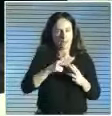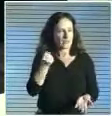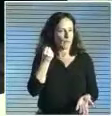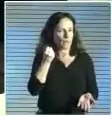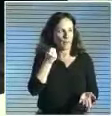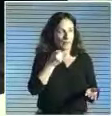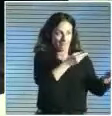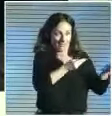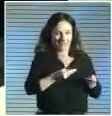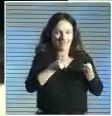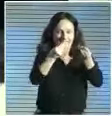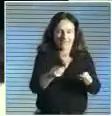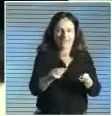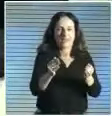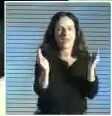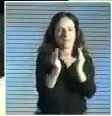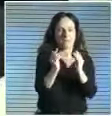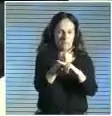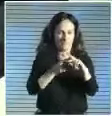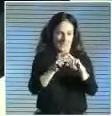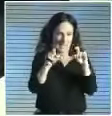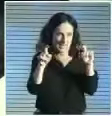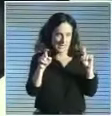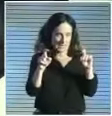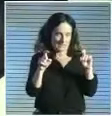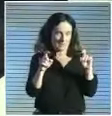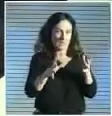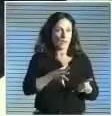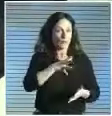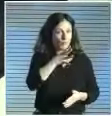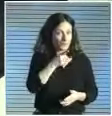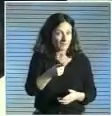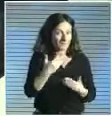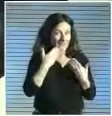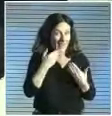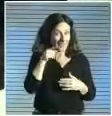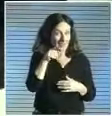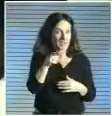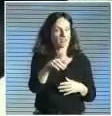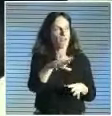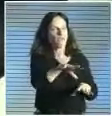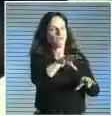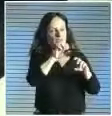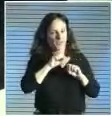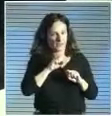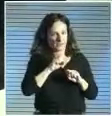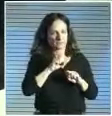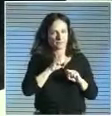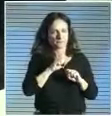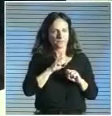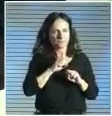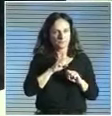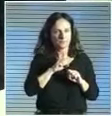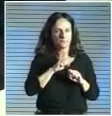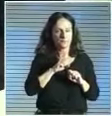because they have a way of understand by implementing or fulfilling some information in